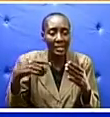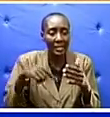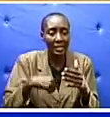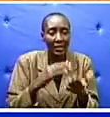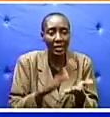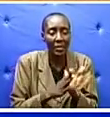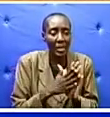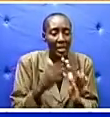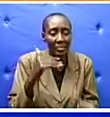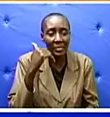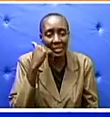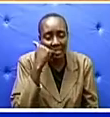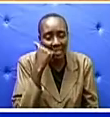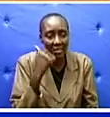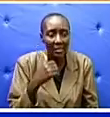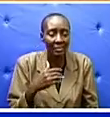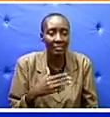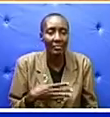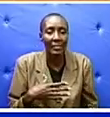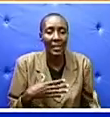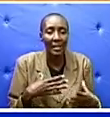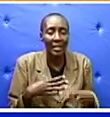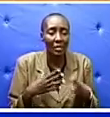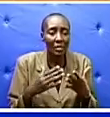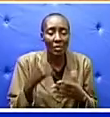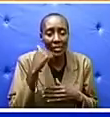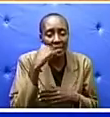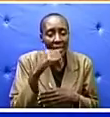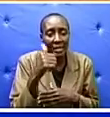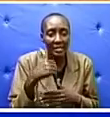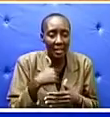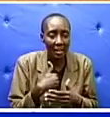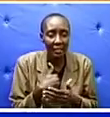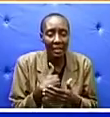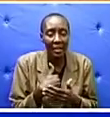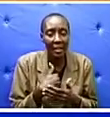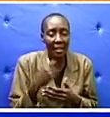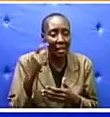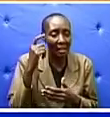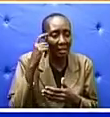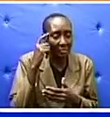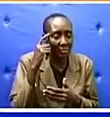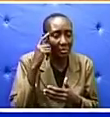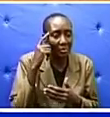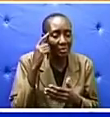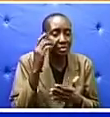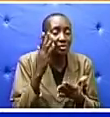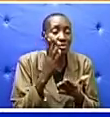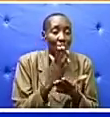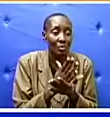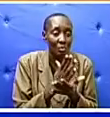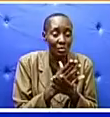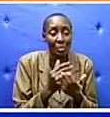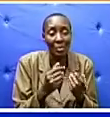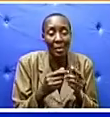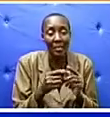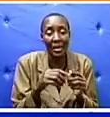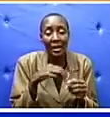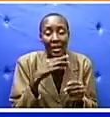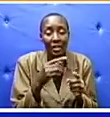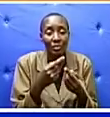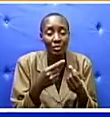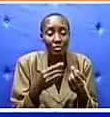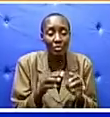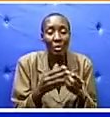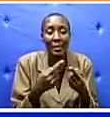heard about it, and people with underlying ailments, I knew I was in that fear of you've battled. Like, for me, I had